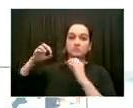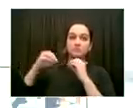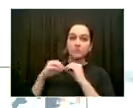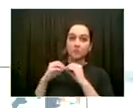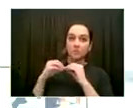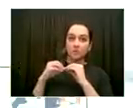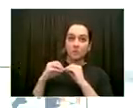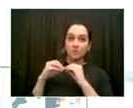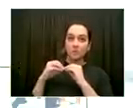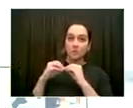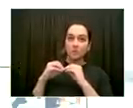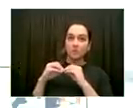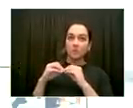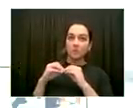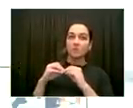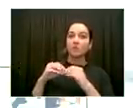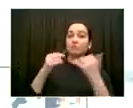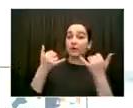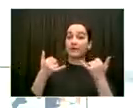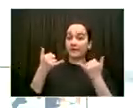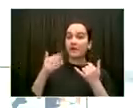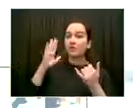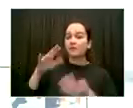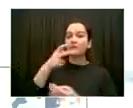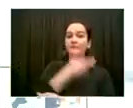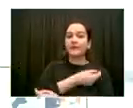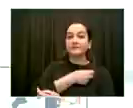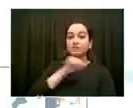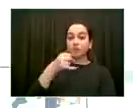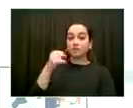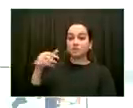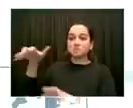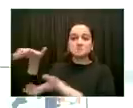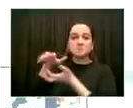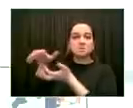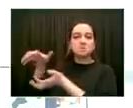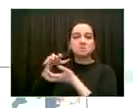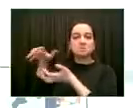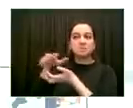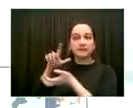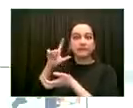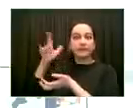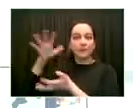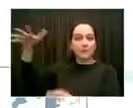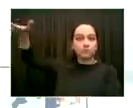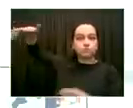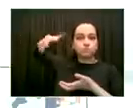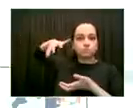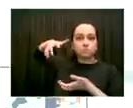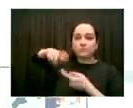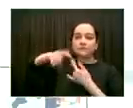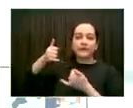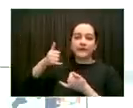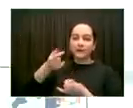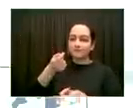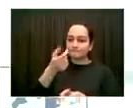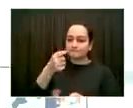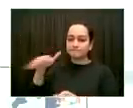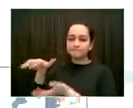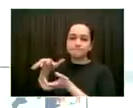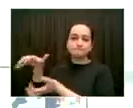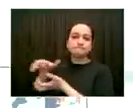doses before picking up in terms of supply by the end of March. And then moving to Pfizer